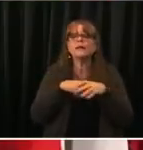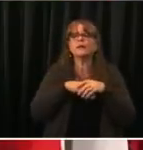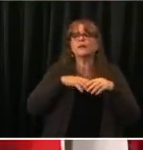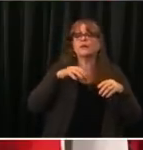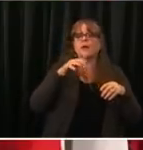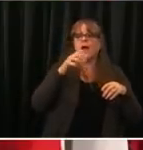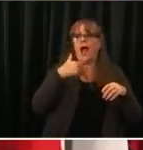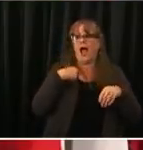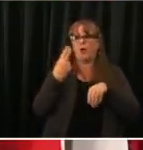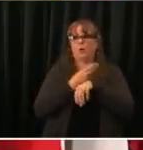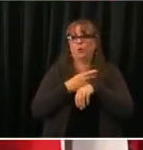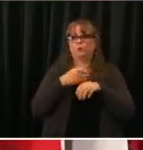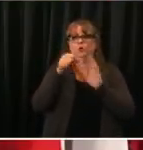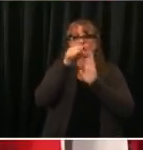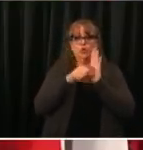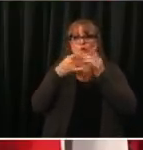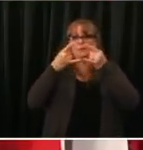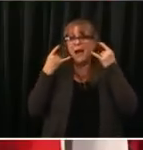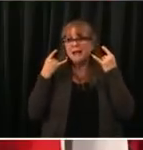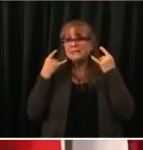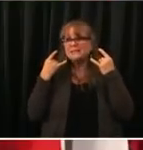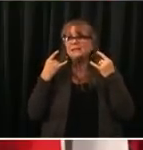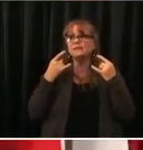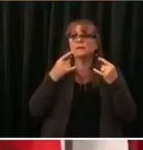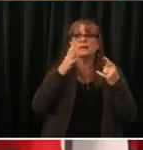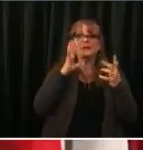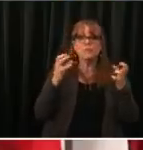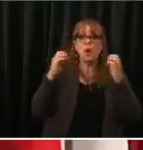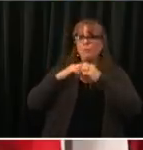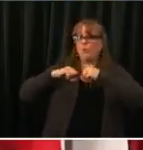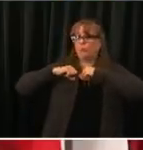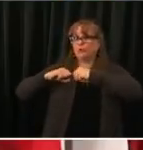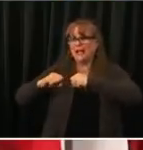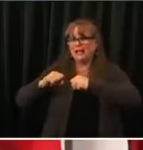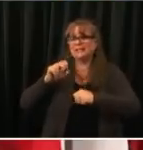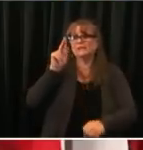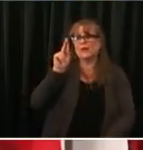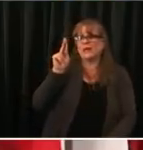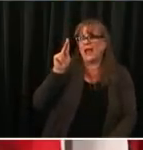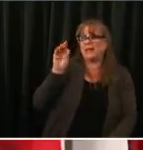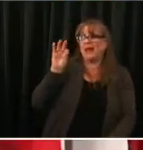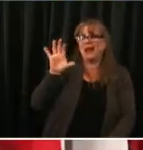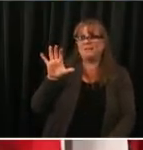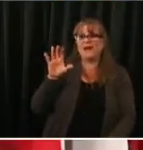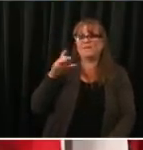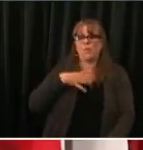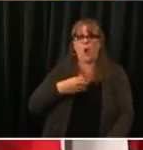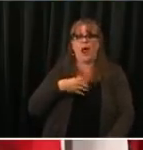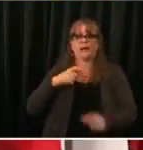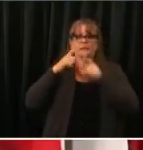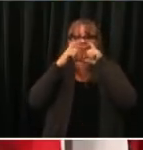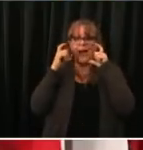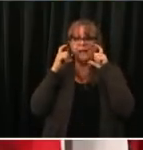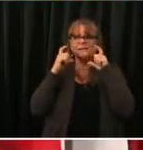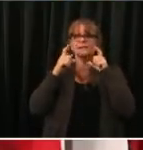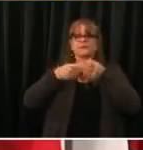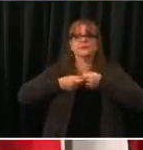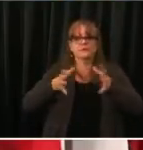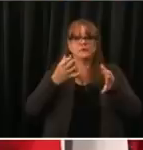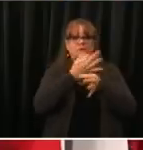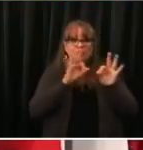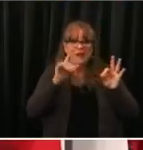higher level of protection. They can wear a KN95 mask. We have been providing free masks for our teachers for